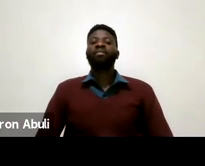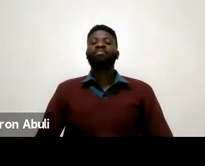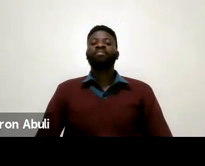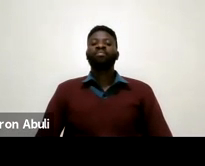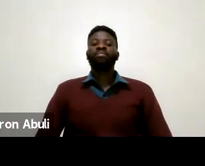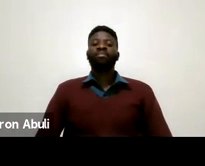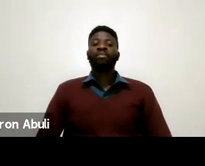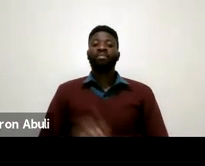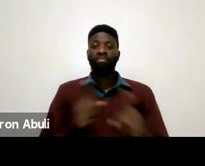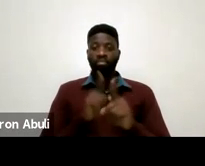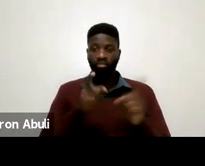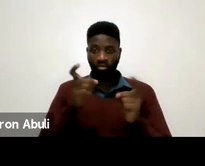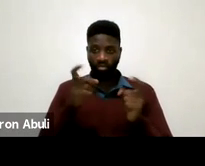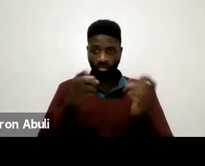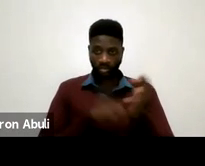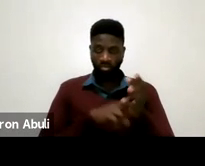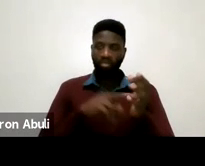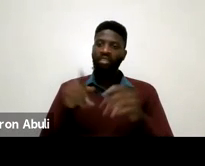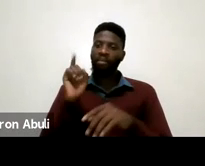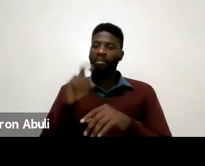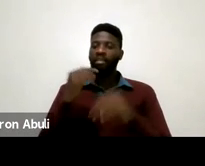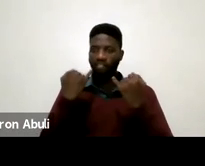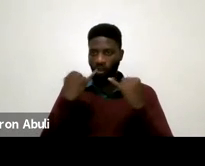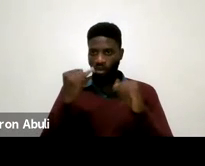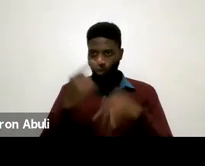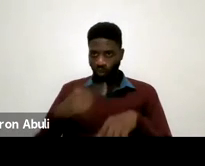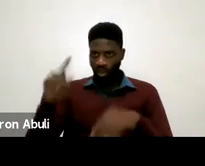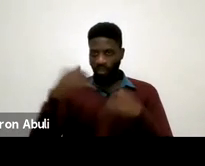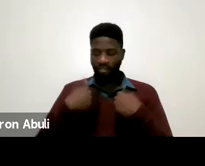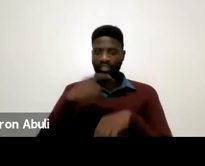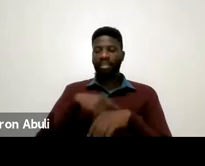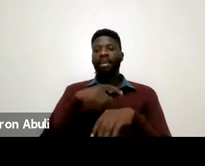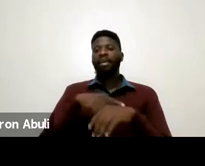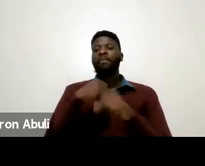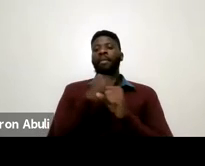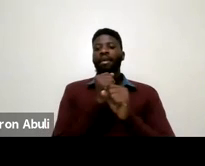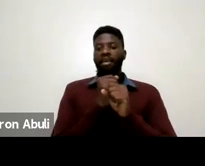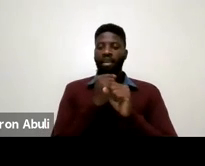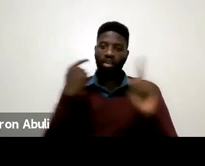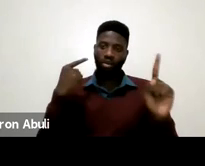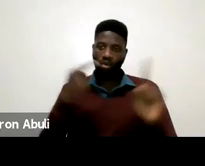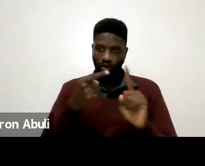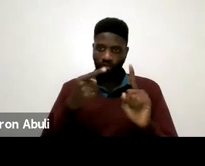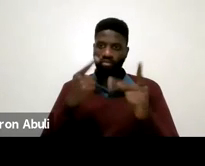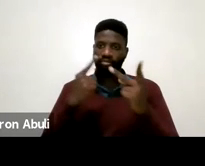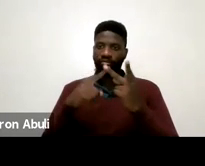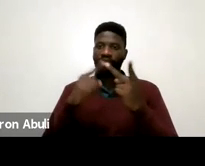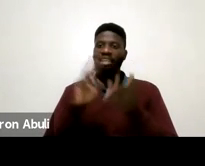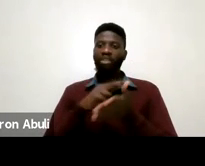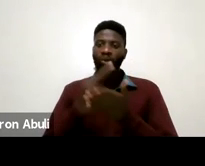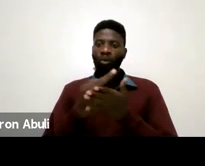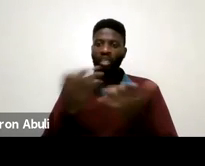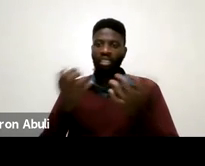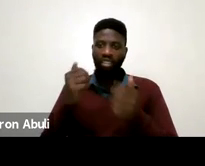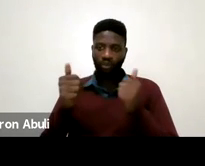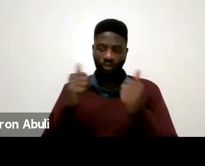re-echo the same, have the right information when creating the goals, know what resources and the constraints are involved, be